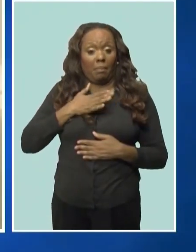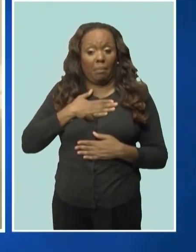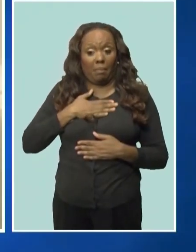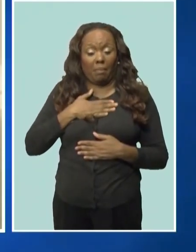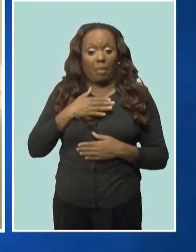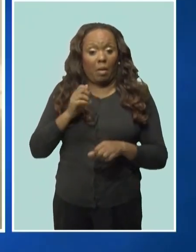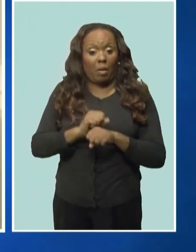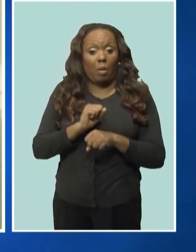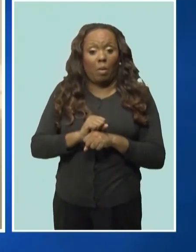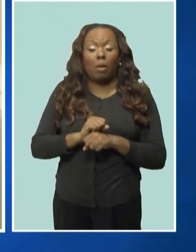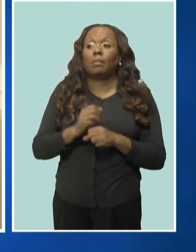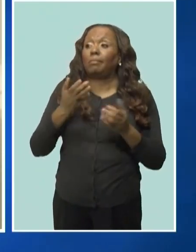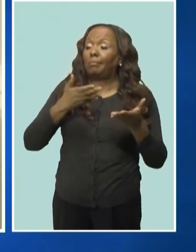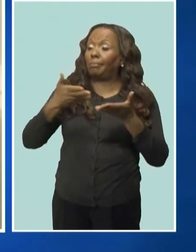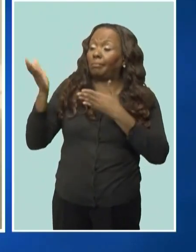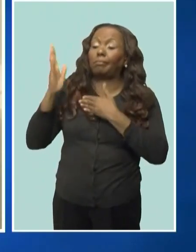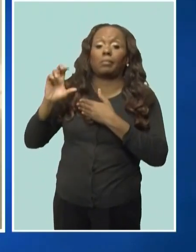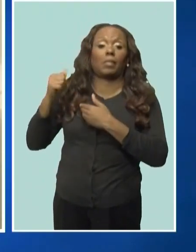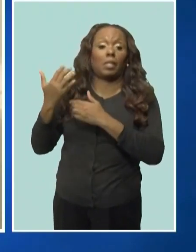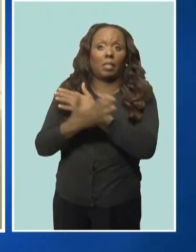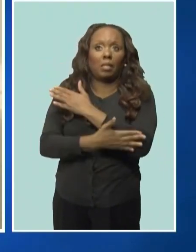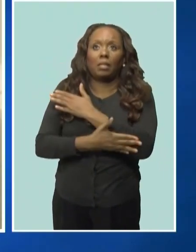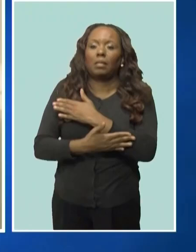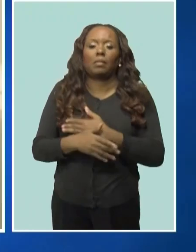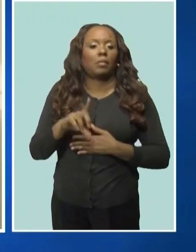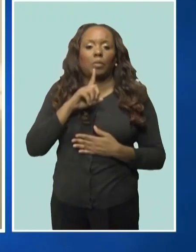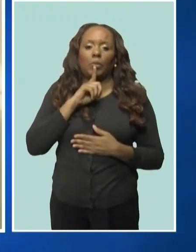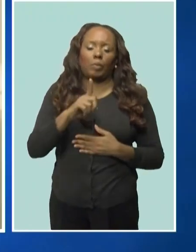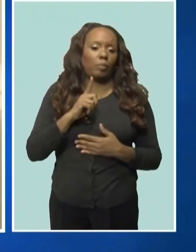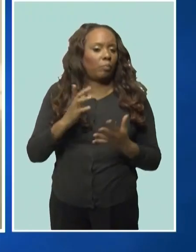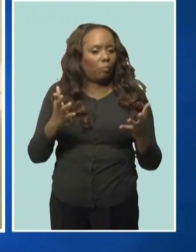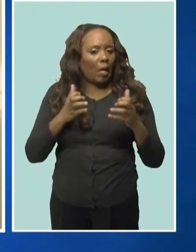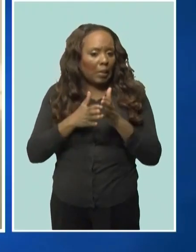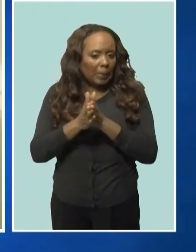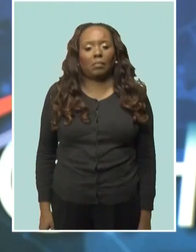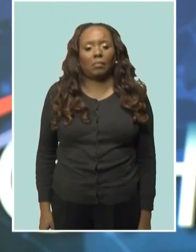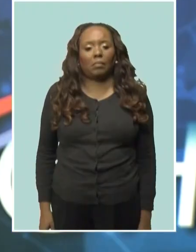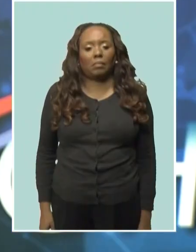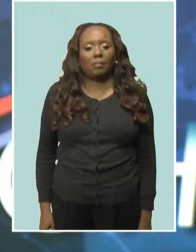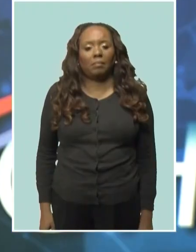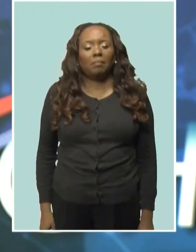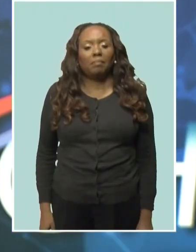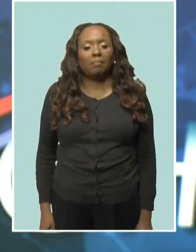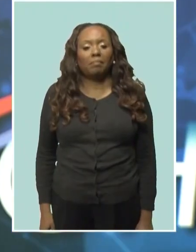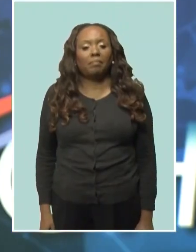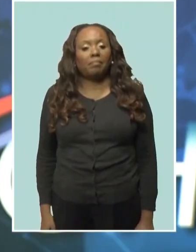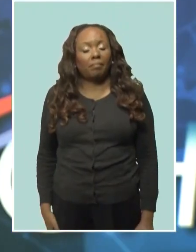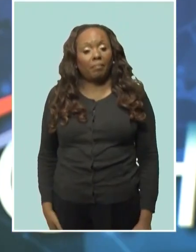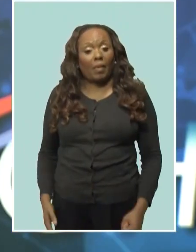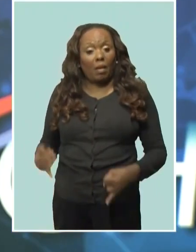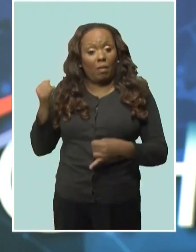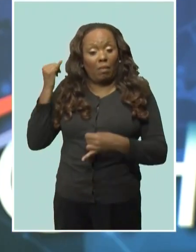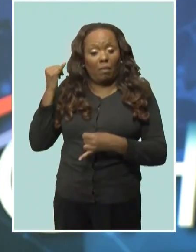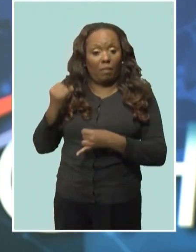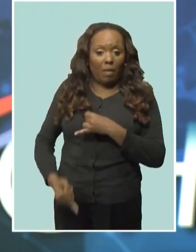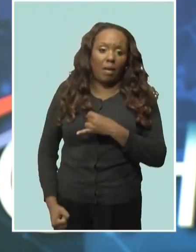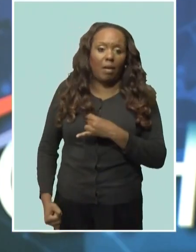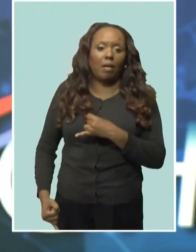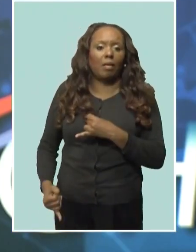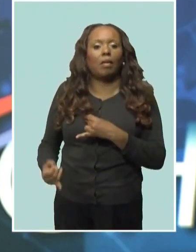country to go to other countries with Barbadian stamp behind it is something that I really look forward to doing. Well, it's the end of the line for the